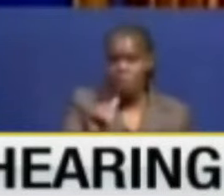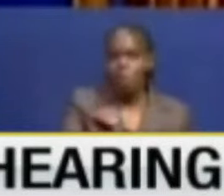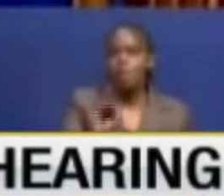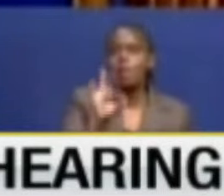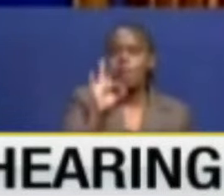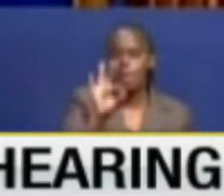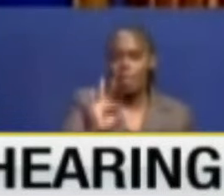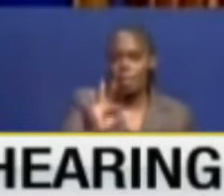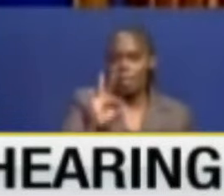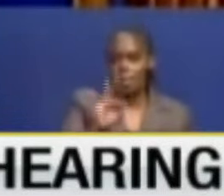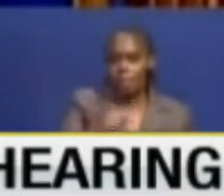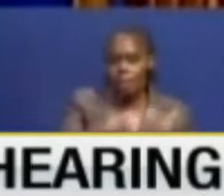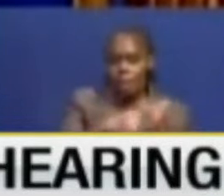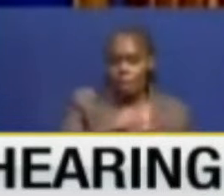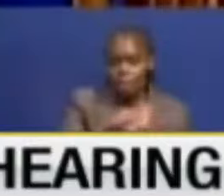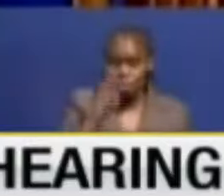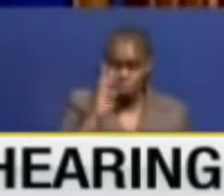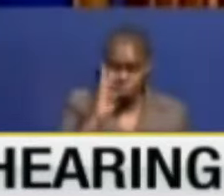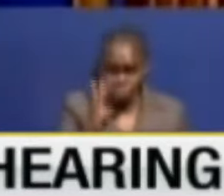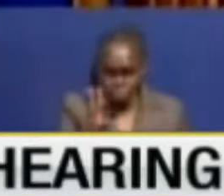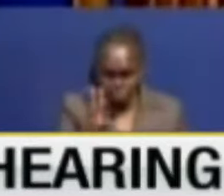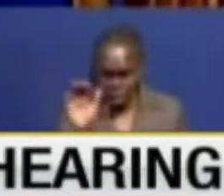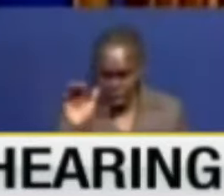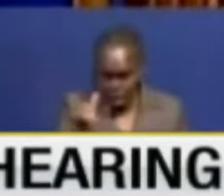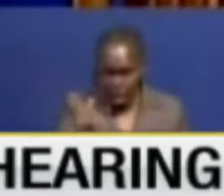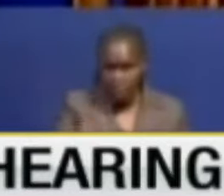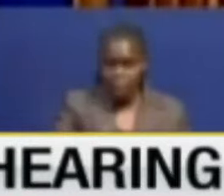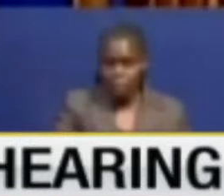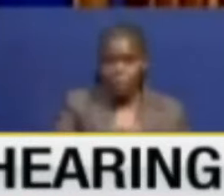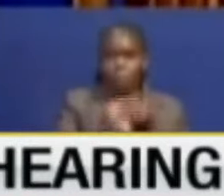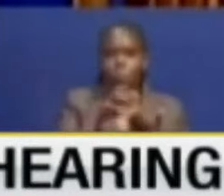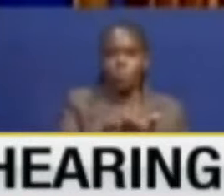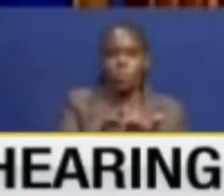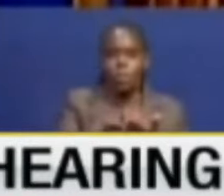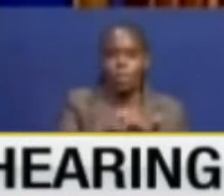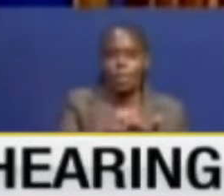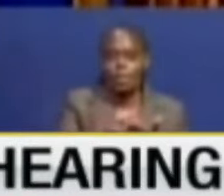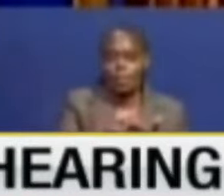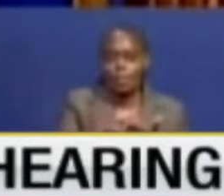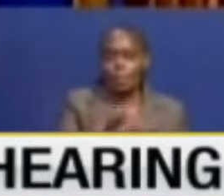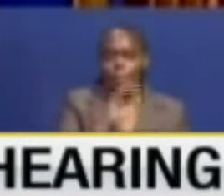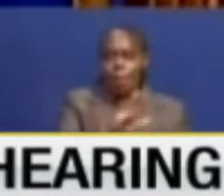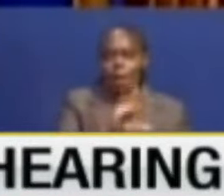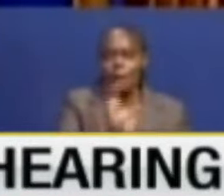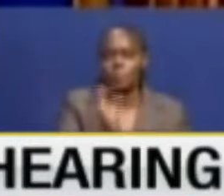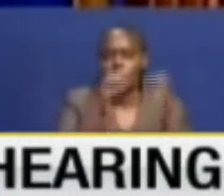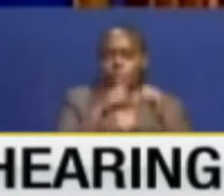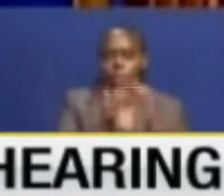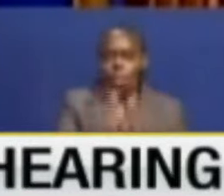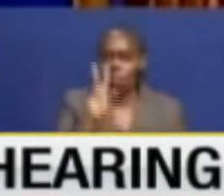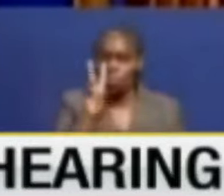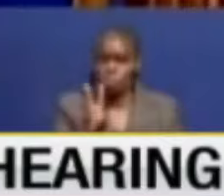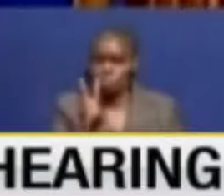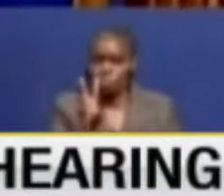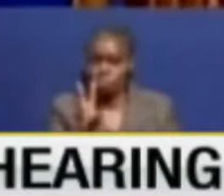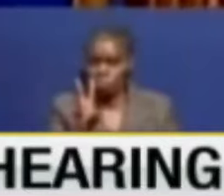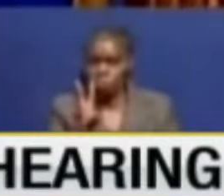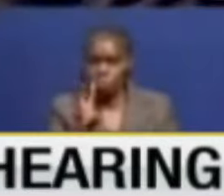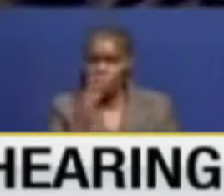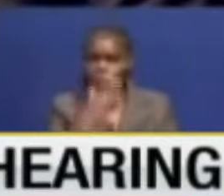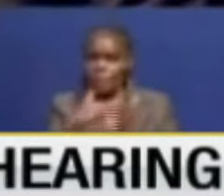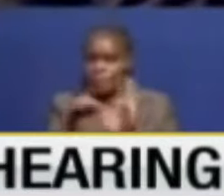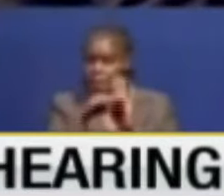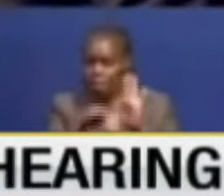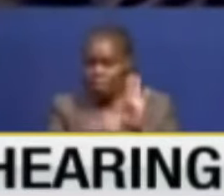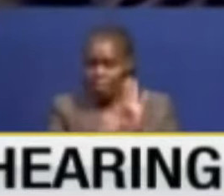three additional witnesses to come and support the case of the county assembly. And two, certain paragraphs